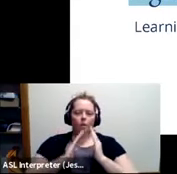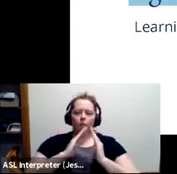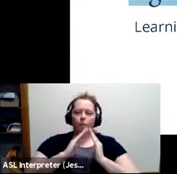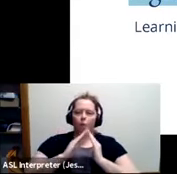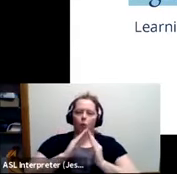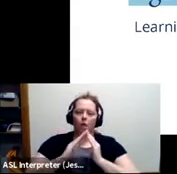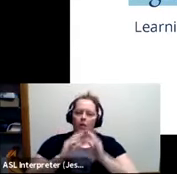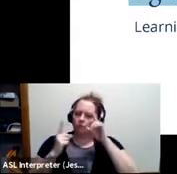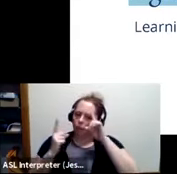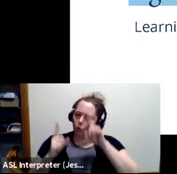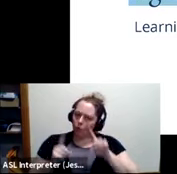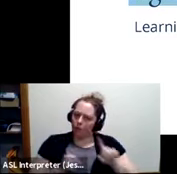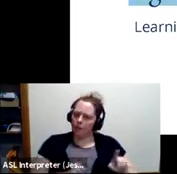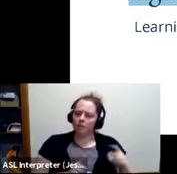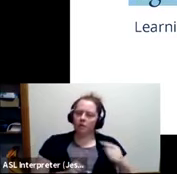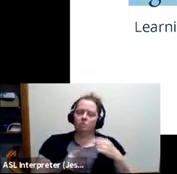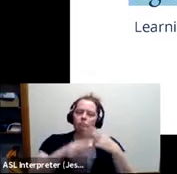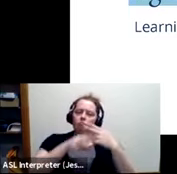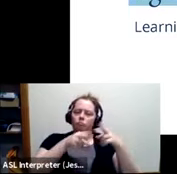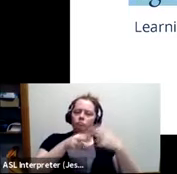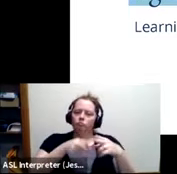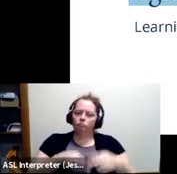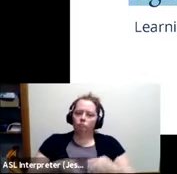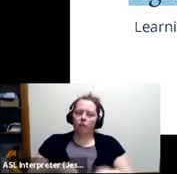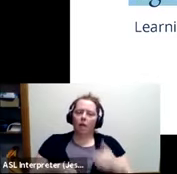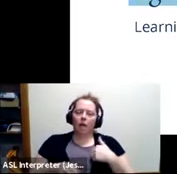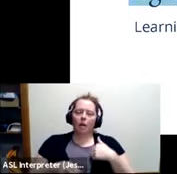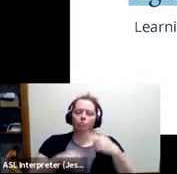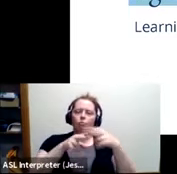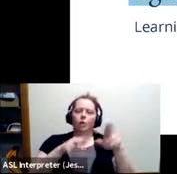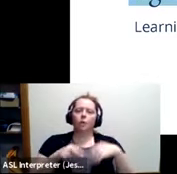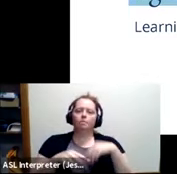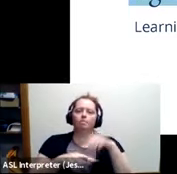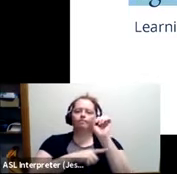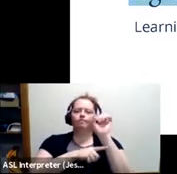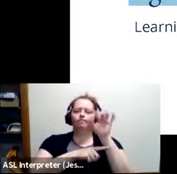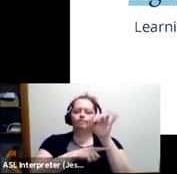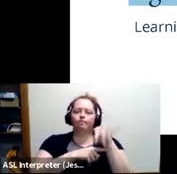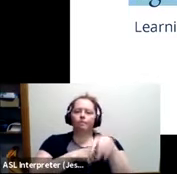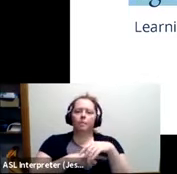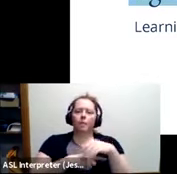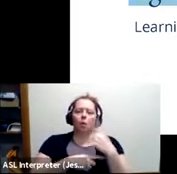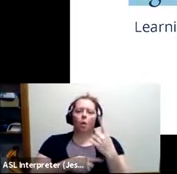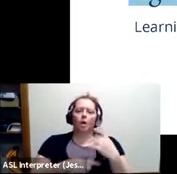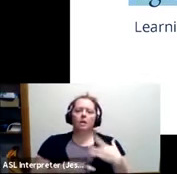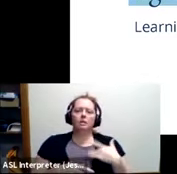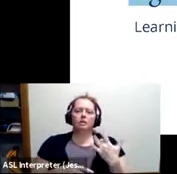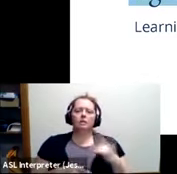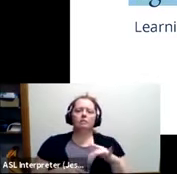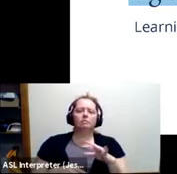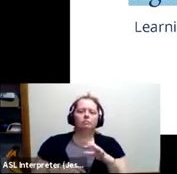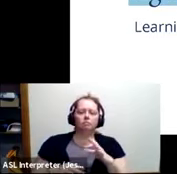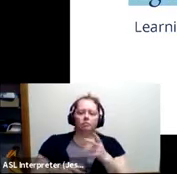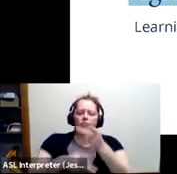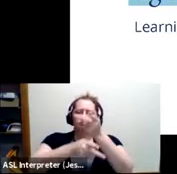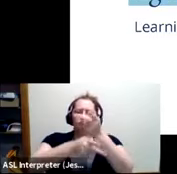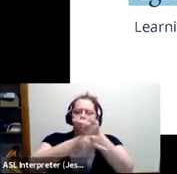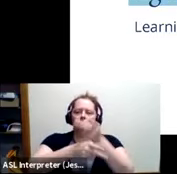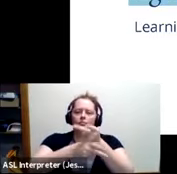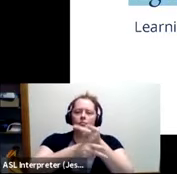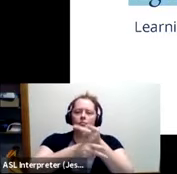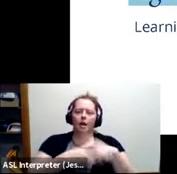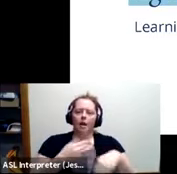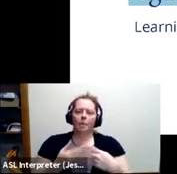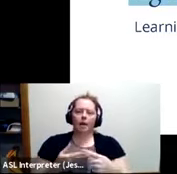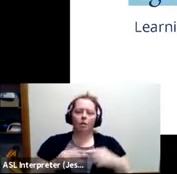I'll just touch on one of these, just having sensitivity to diversity. We will remember that people